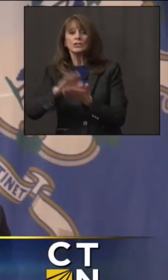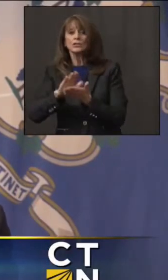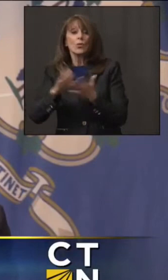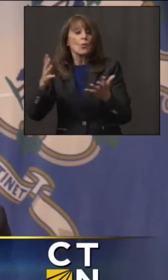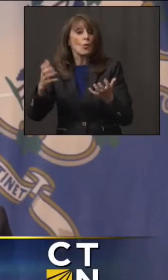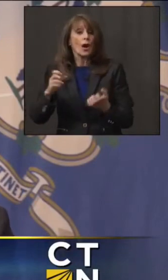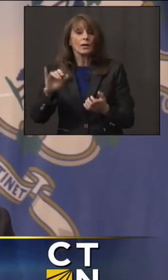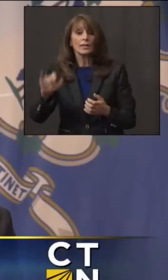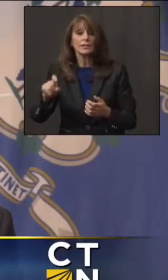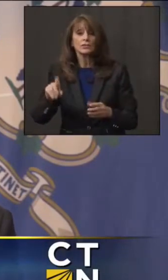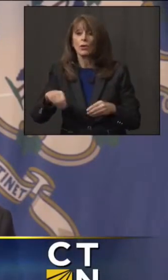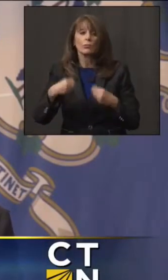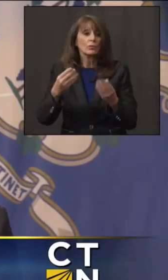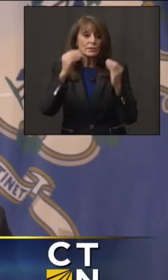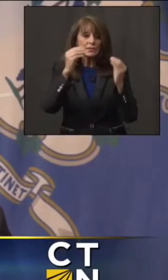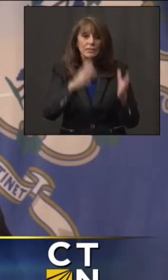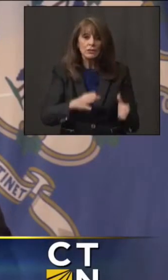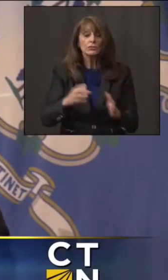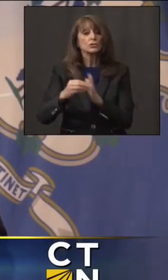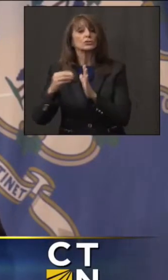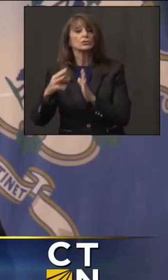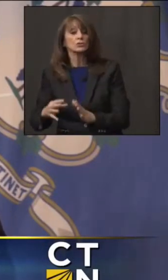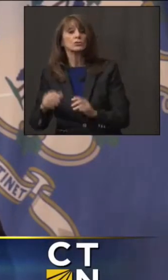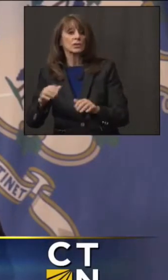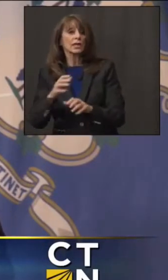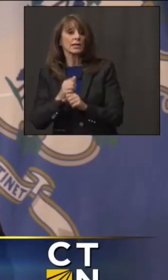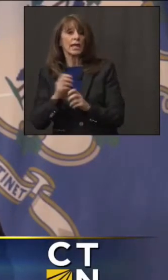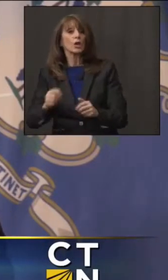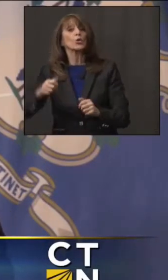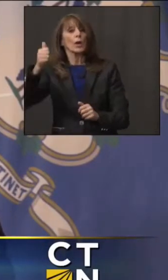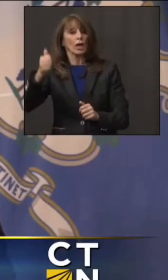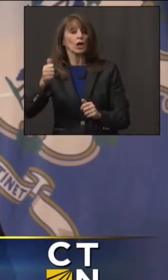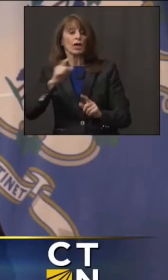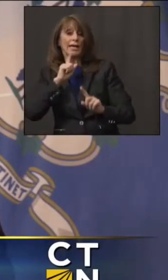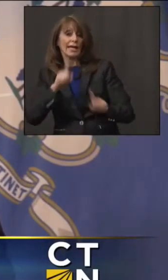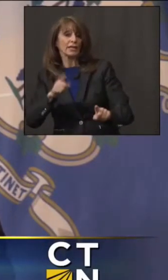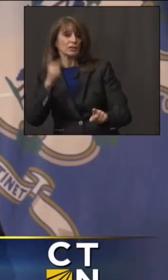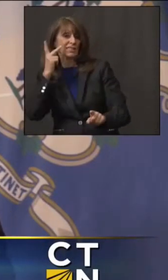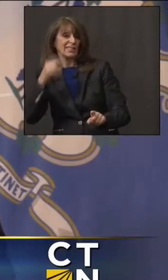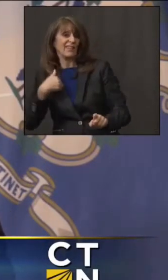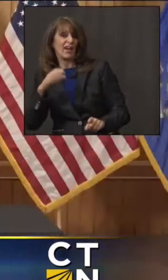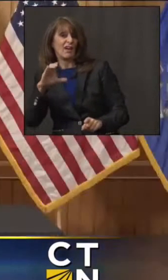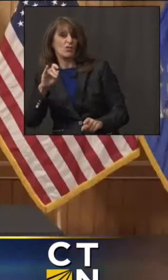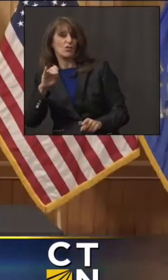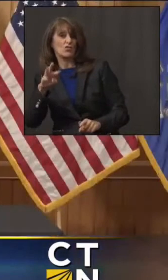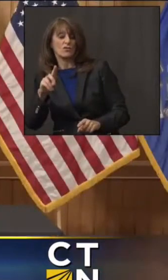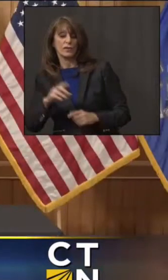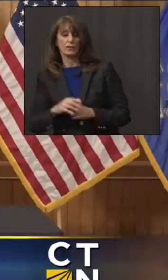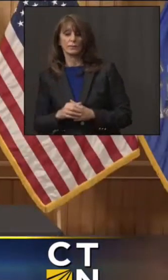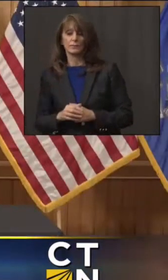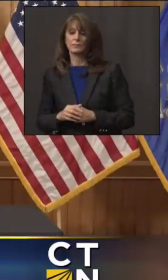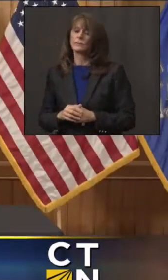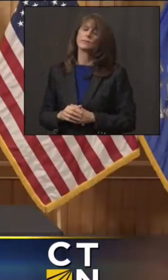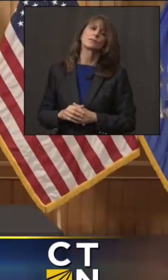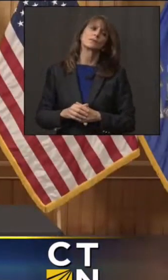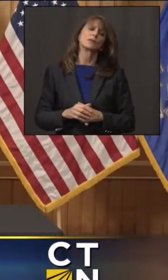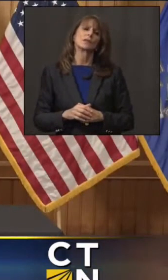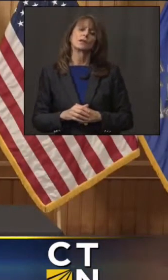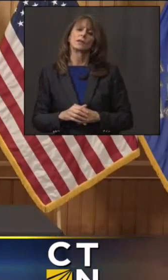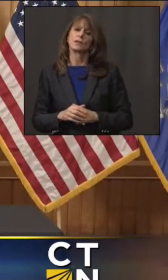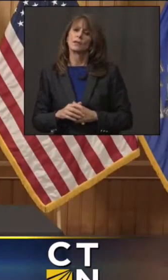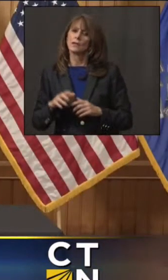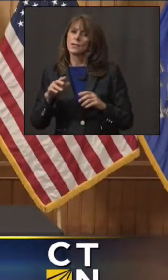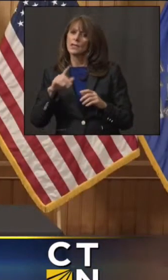so we can give teachers as well as students a little quicker response. And Governor, would teachers be